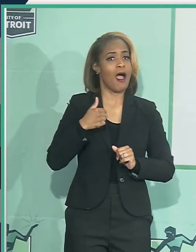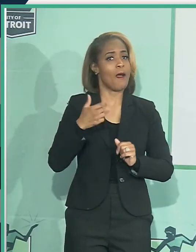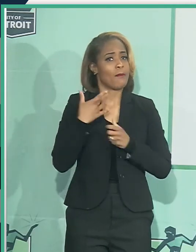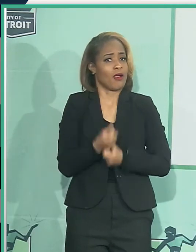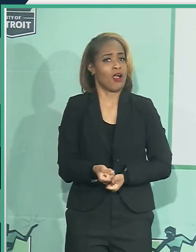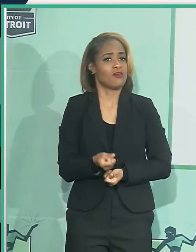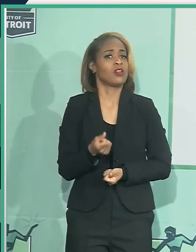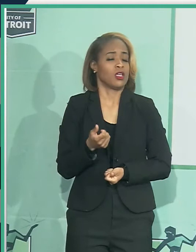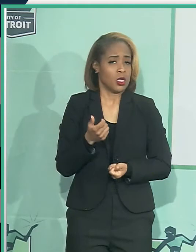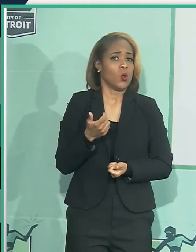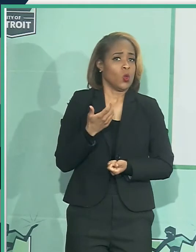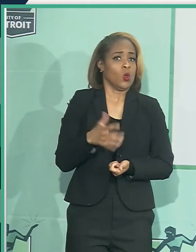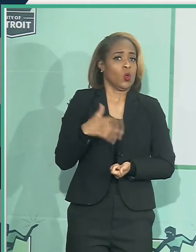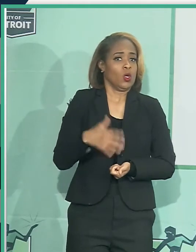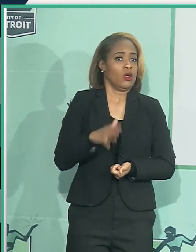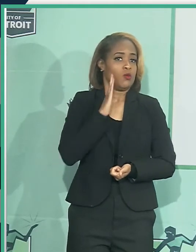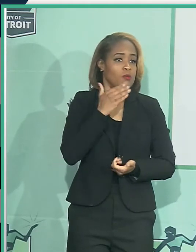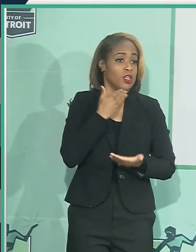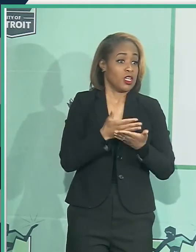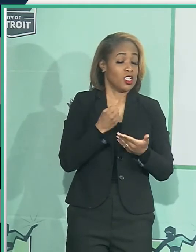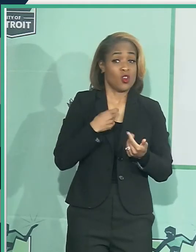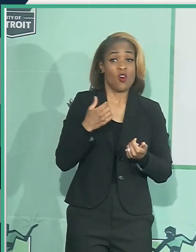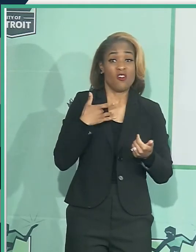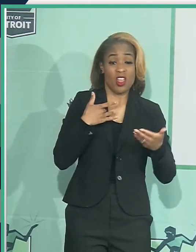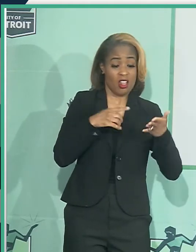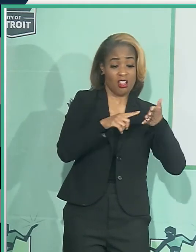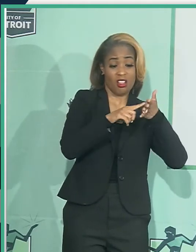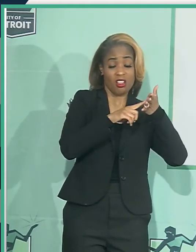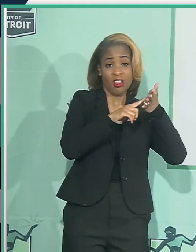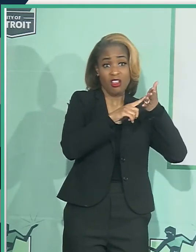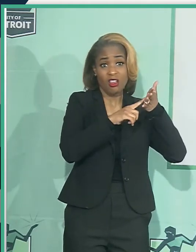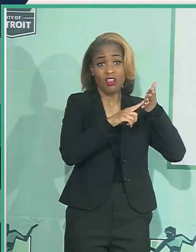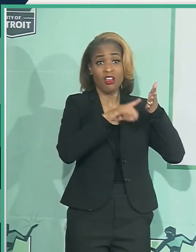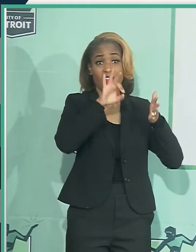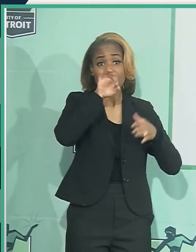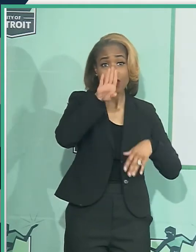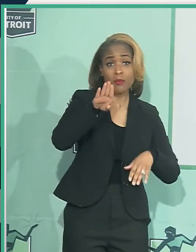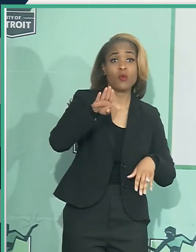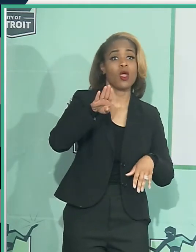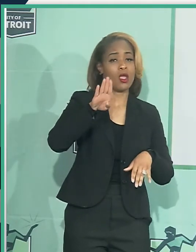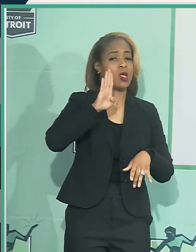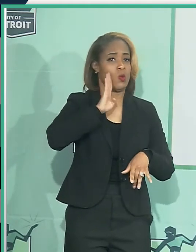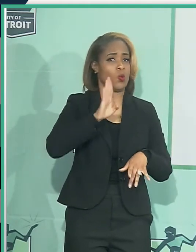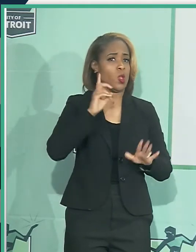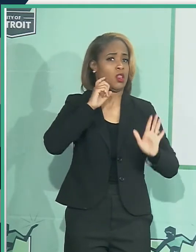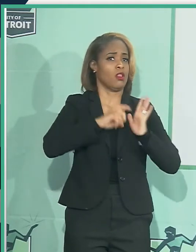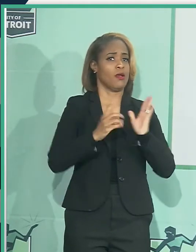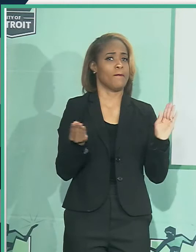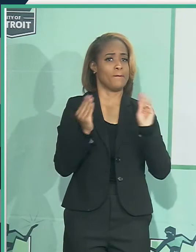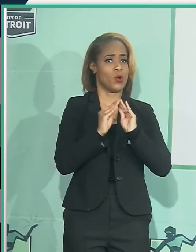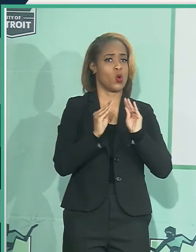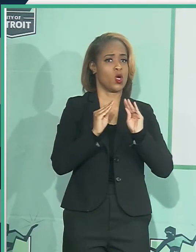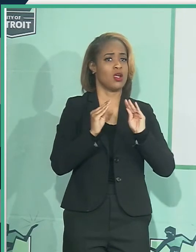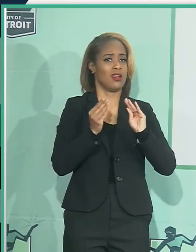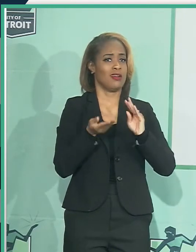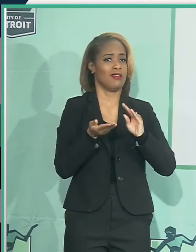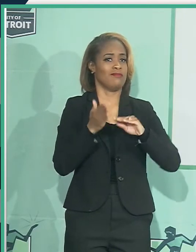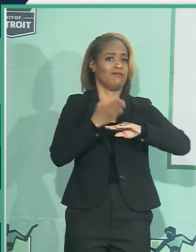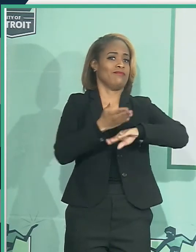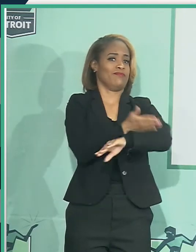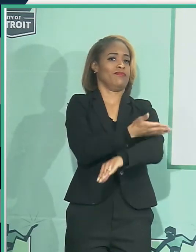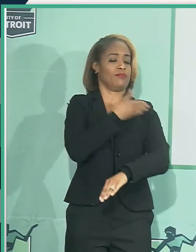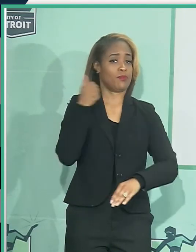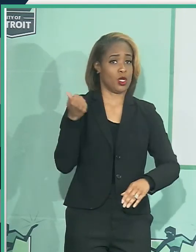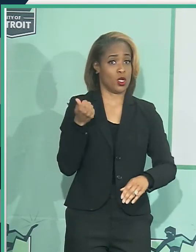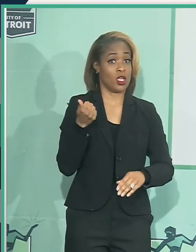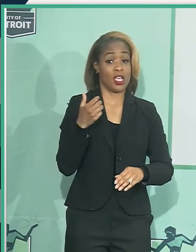week. I'm guessing mid to late February, you're going to start to see us get to where we need to be. And in the